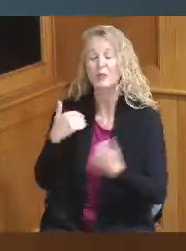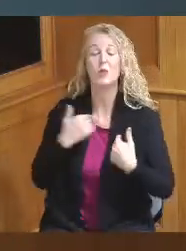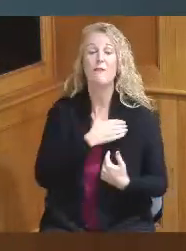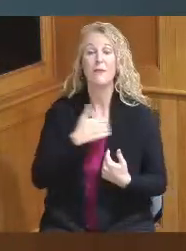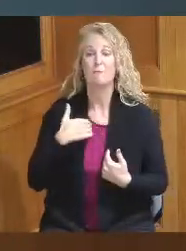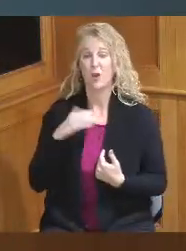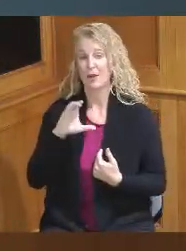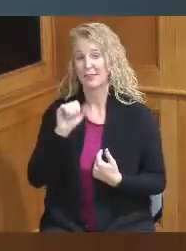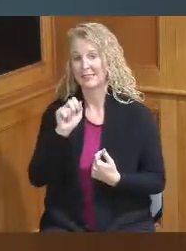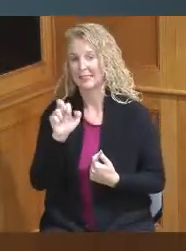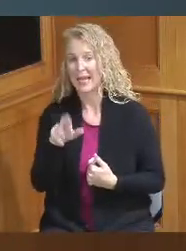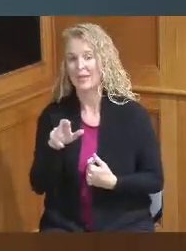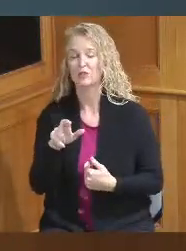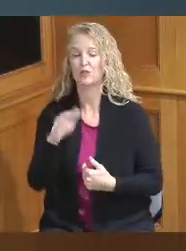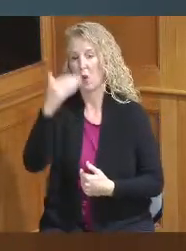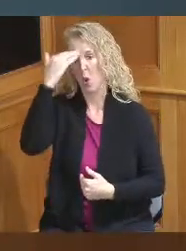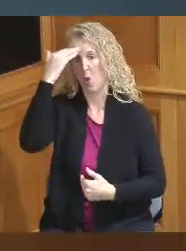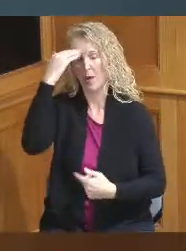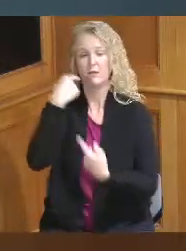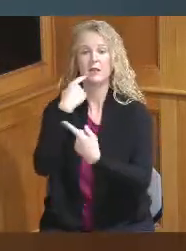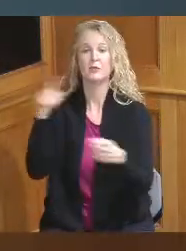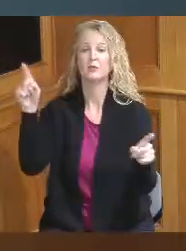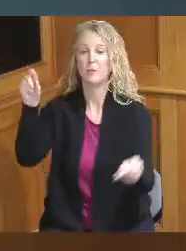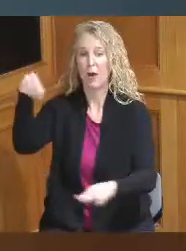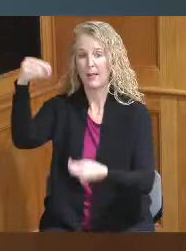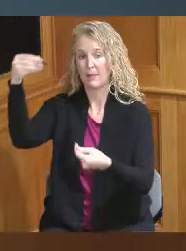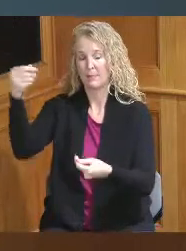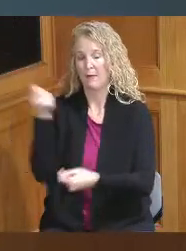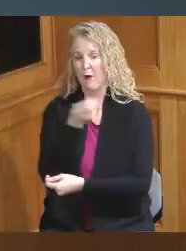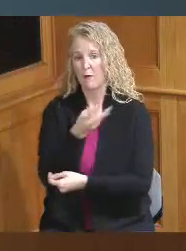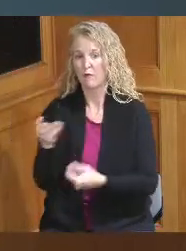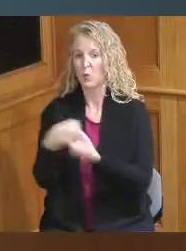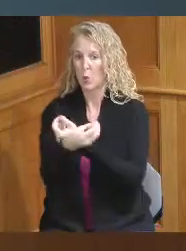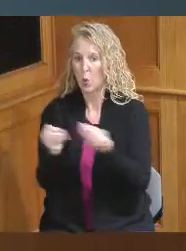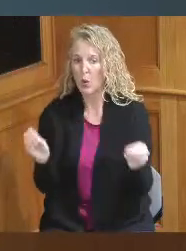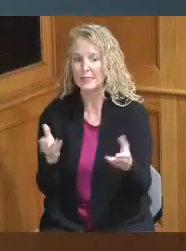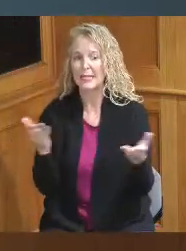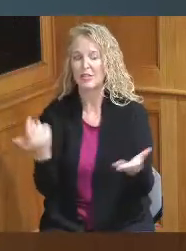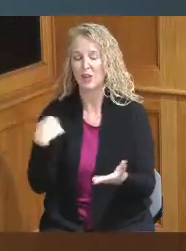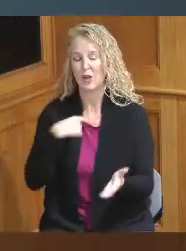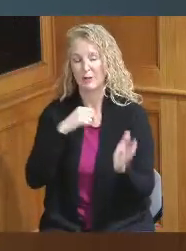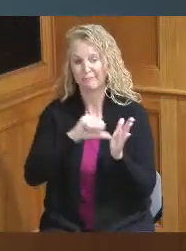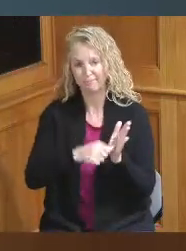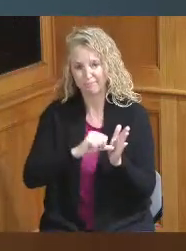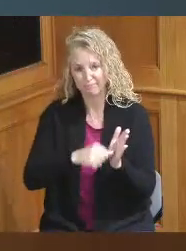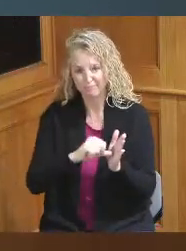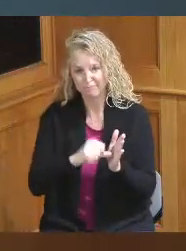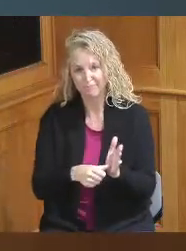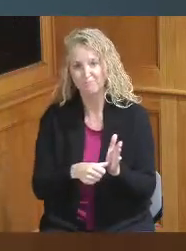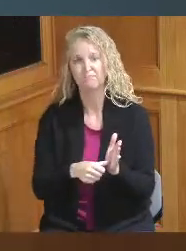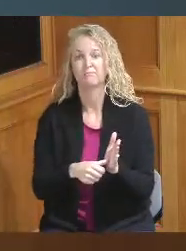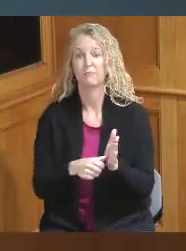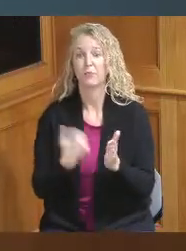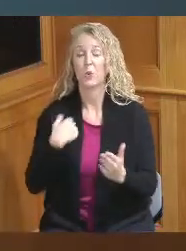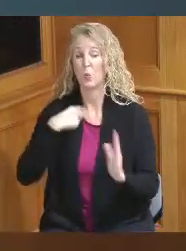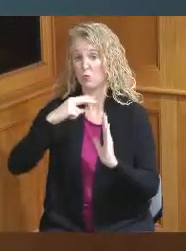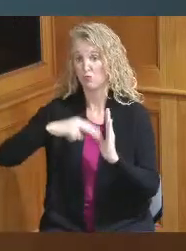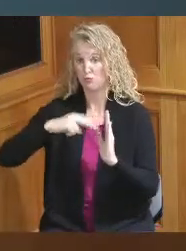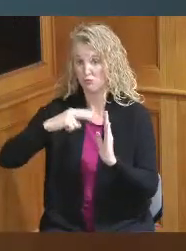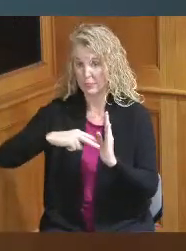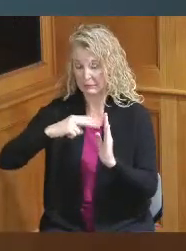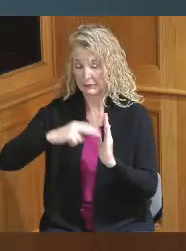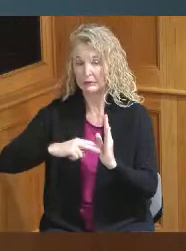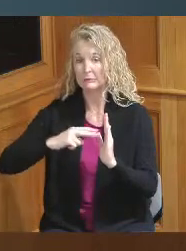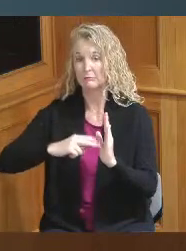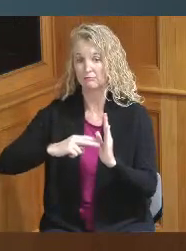cancer awareness proclamation, and several organizations are highlighted in the proclamation. We're gonna read that